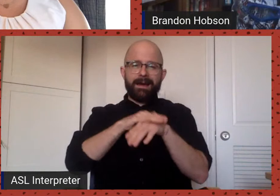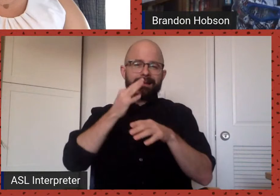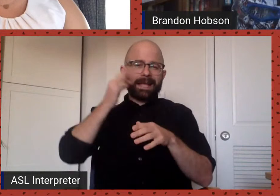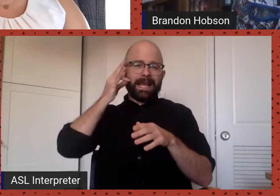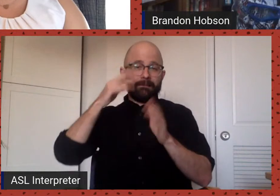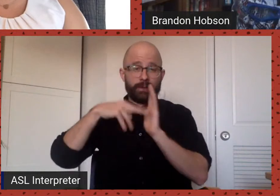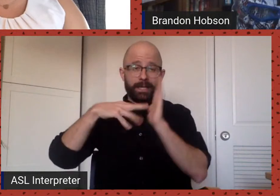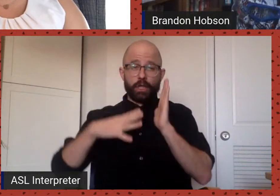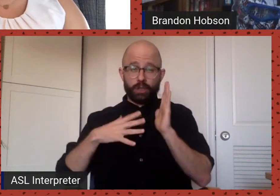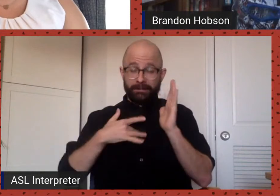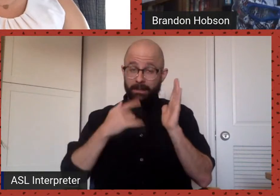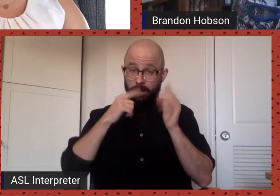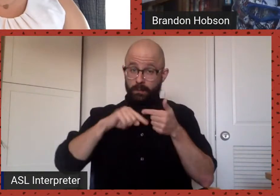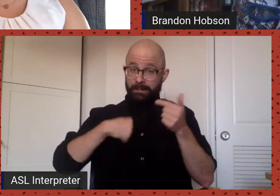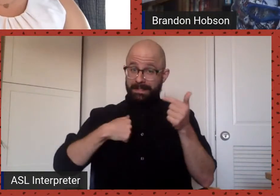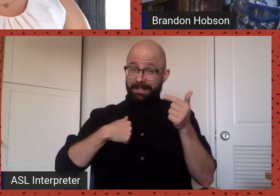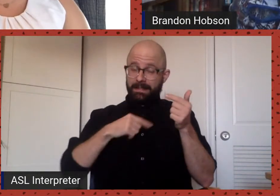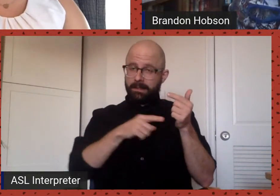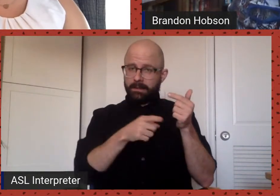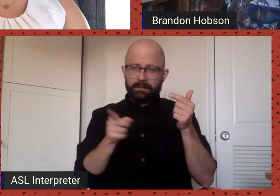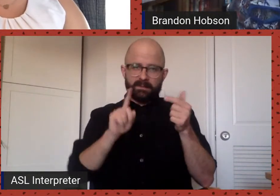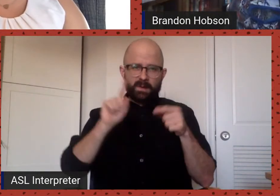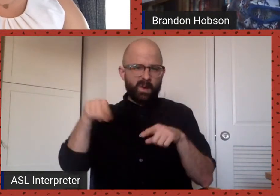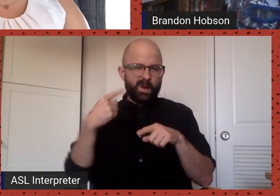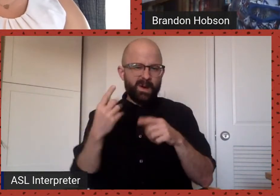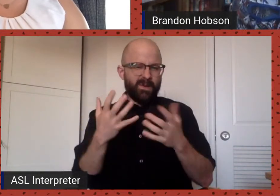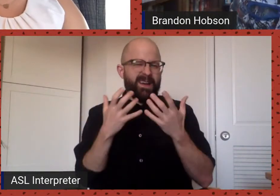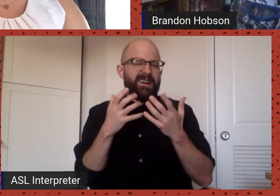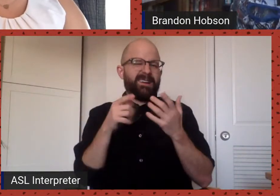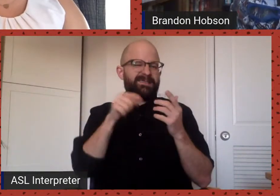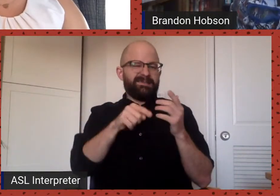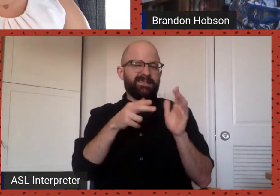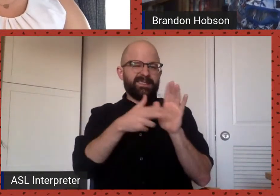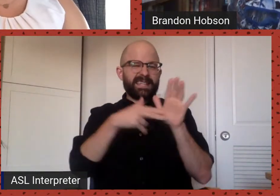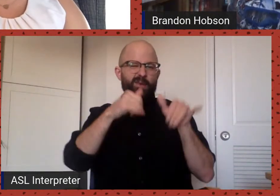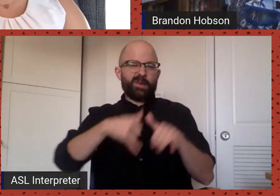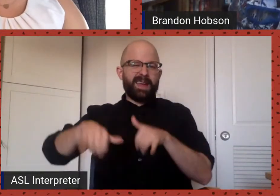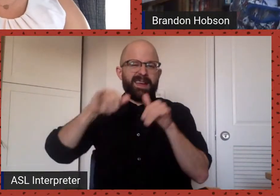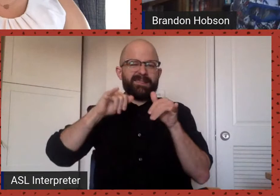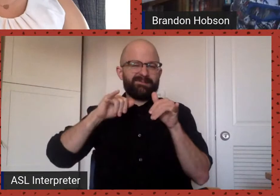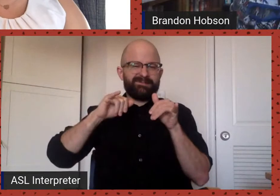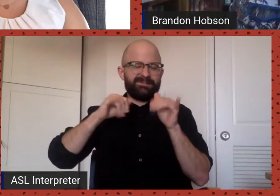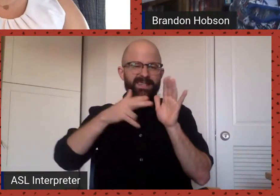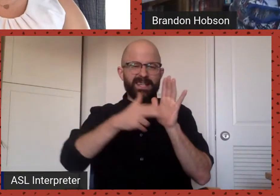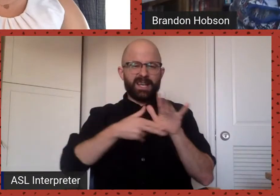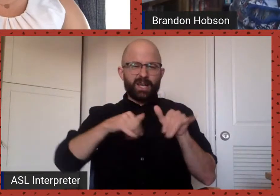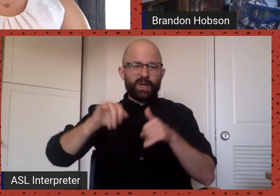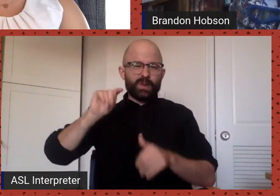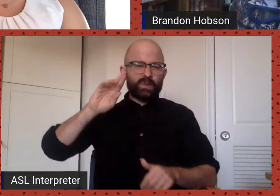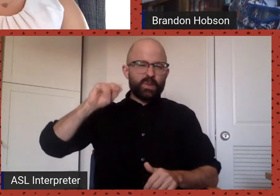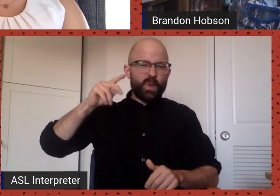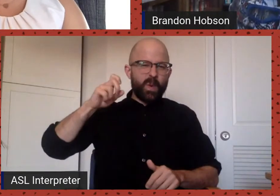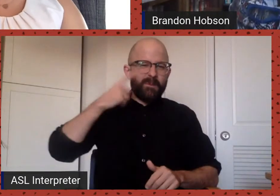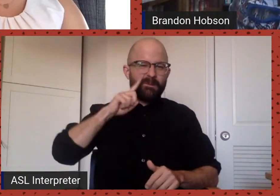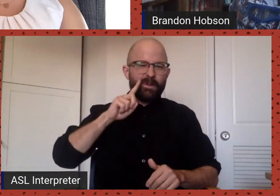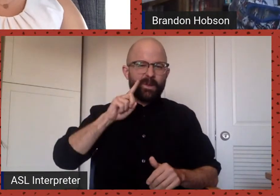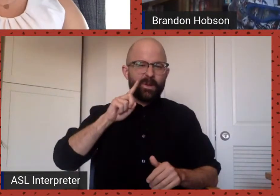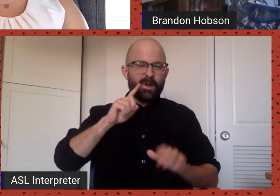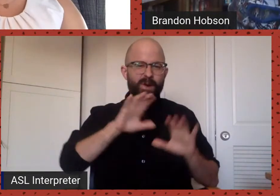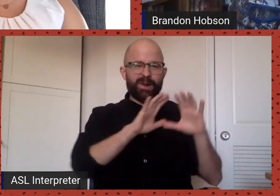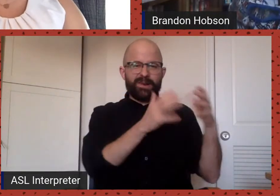they only want these sort of stereotypes, the tropes of reservation life, for example,